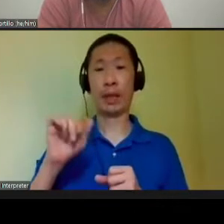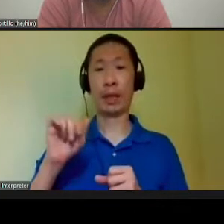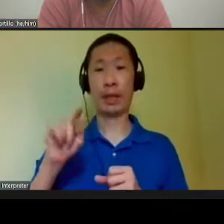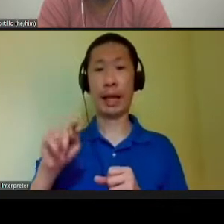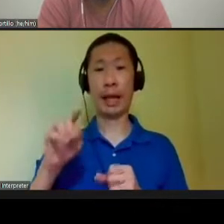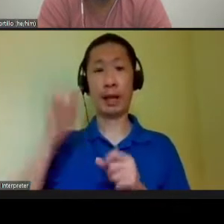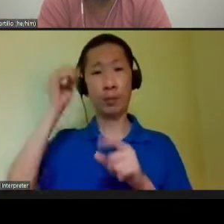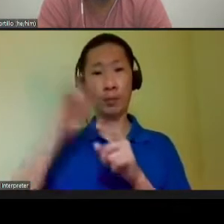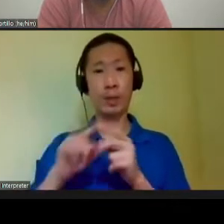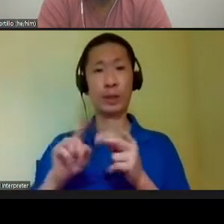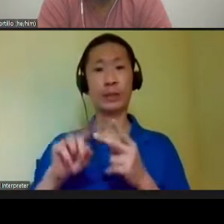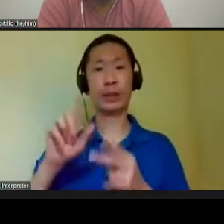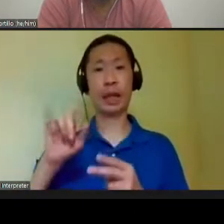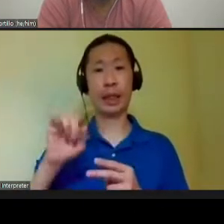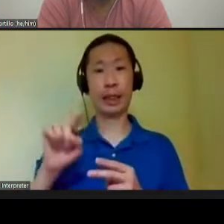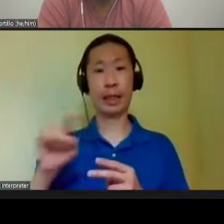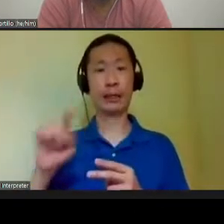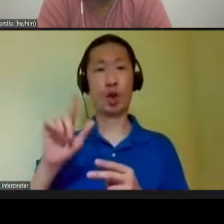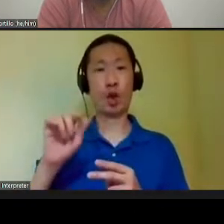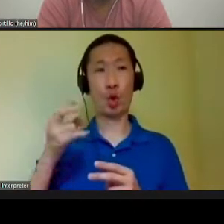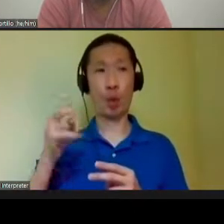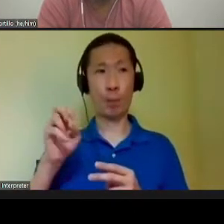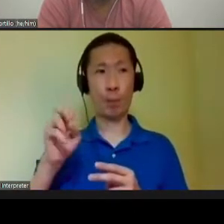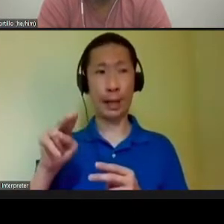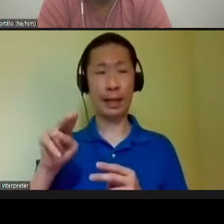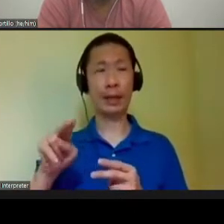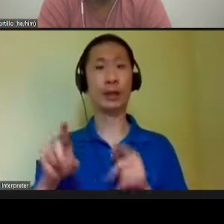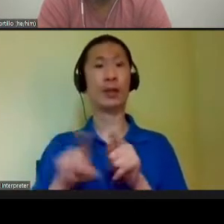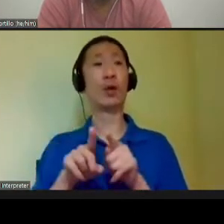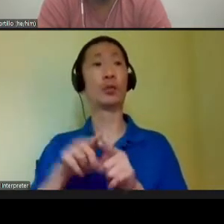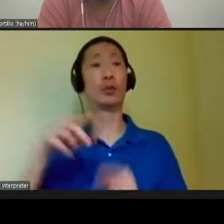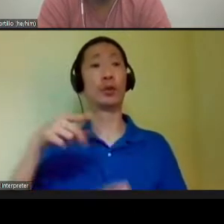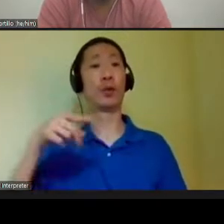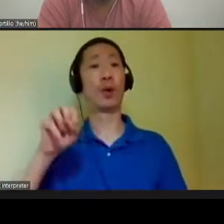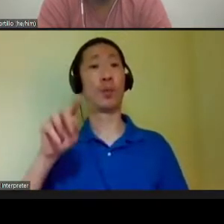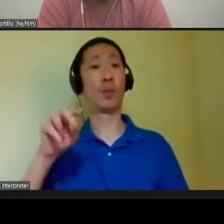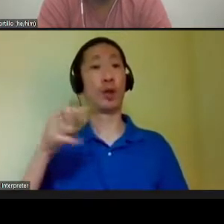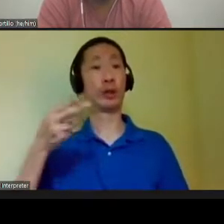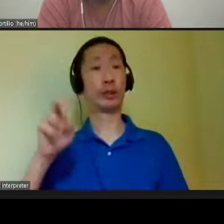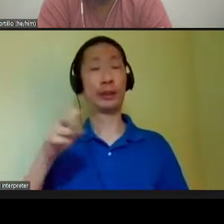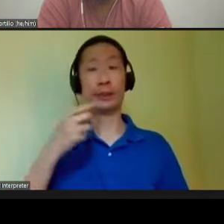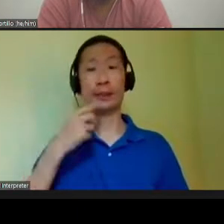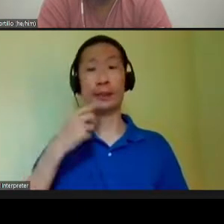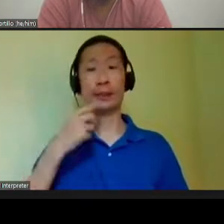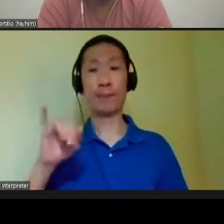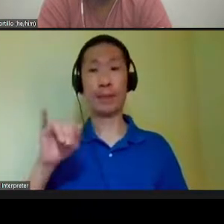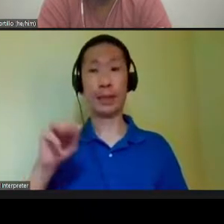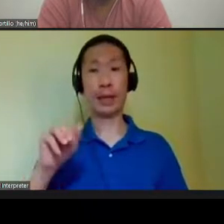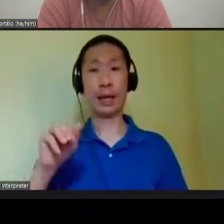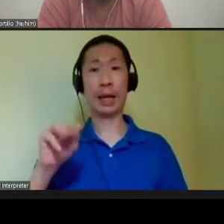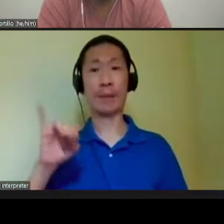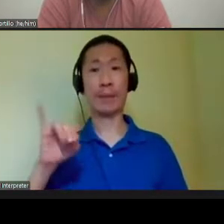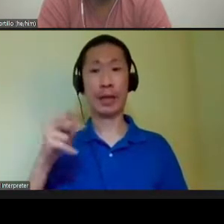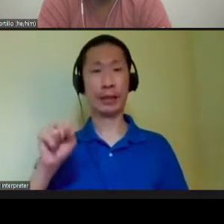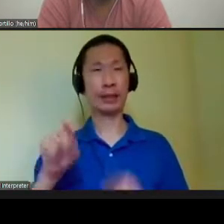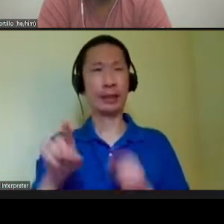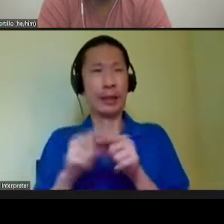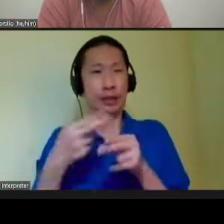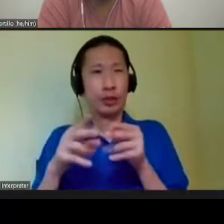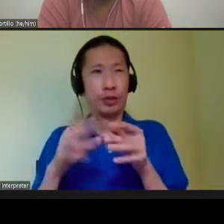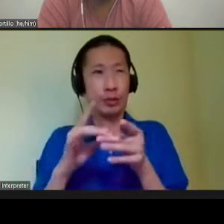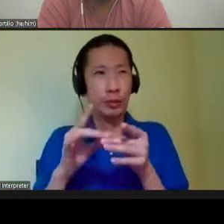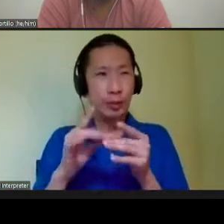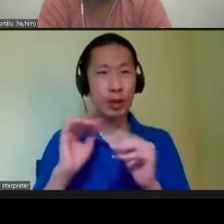Lerman. And then also Portia had named Mia Mingus. And so just like as a meta moment, we are